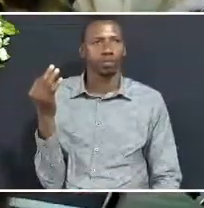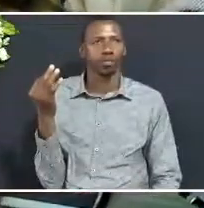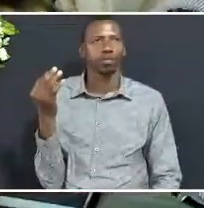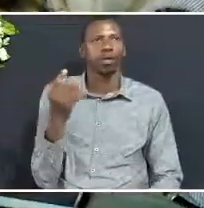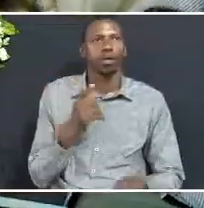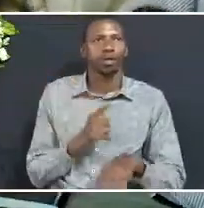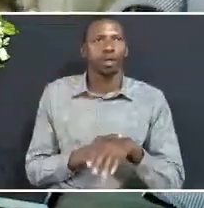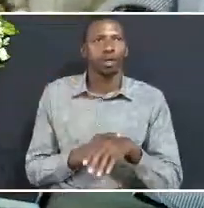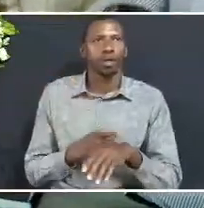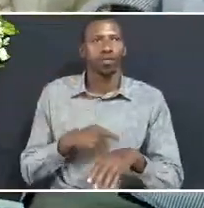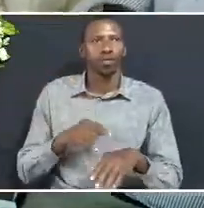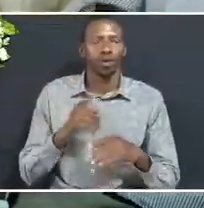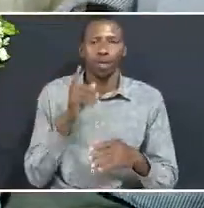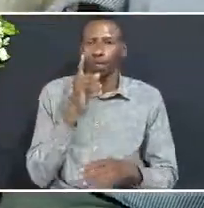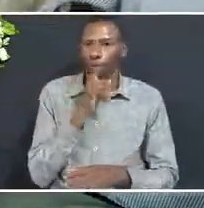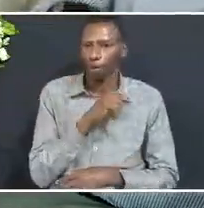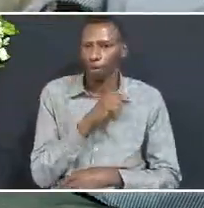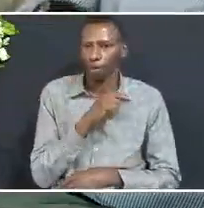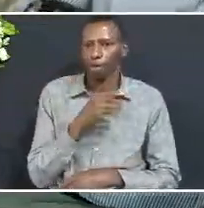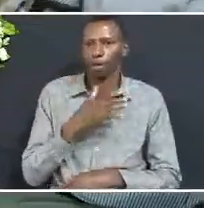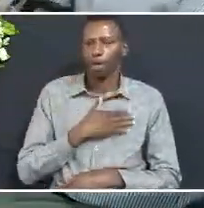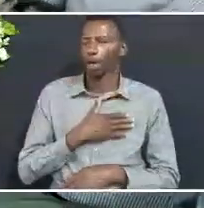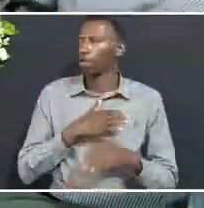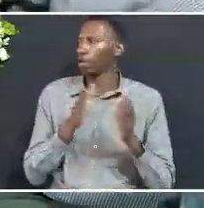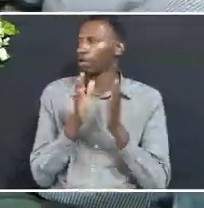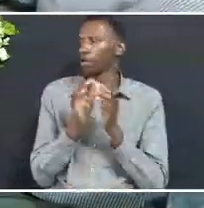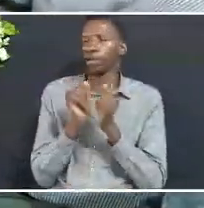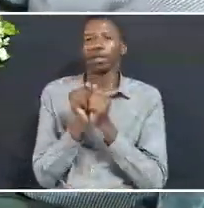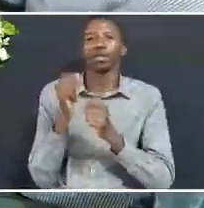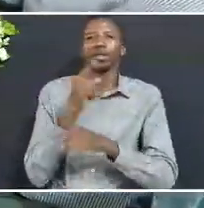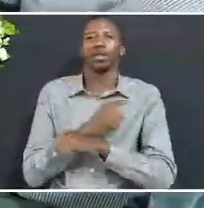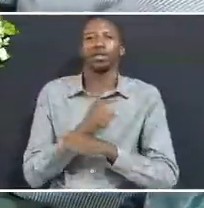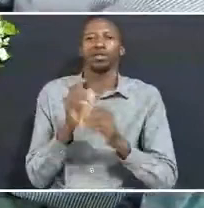as we conclude our 10 days of prayer.